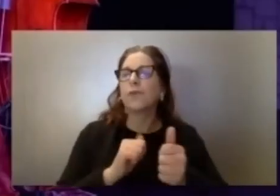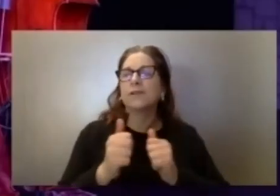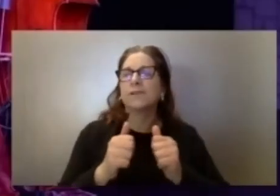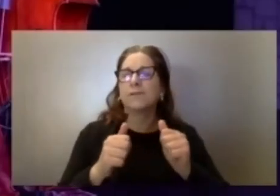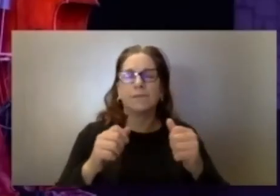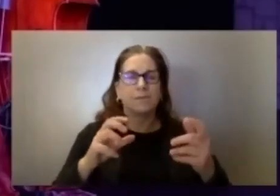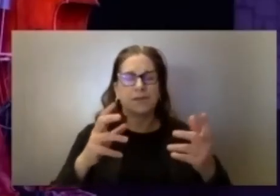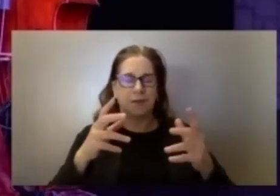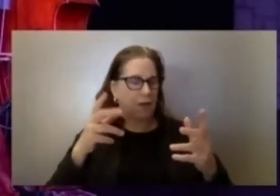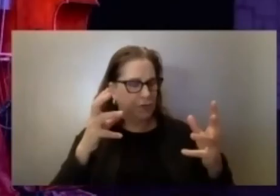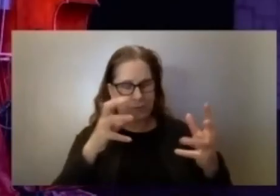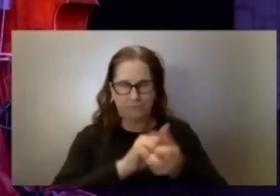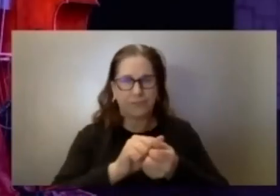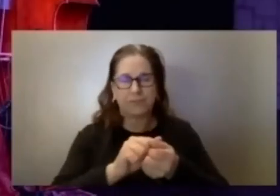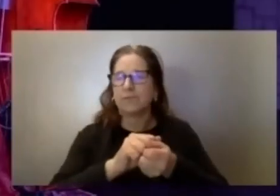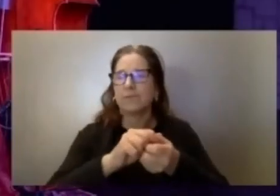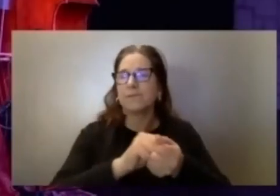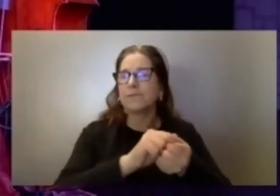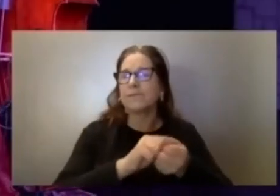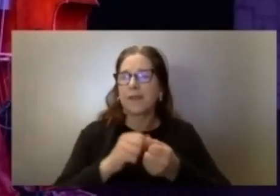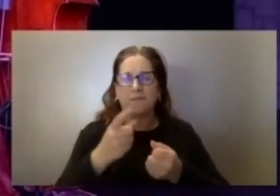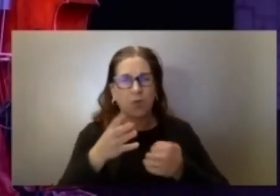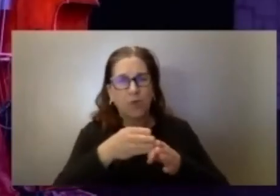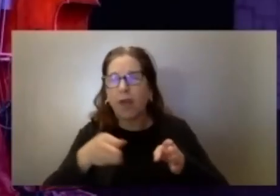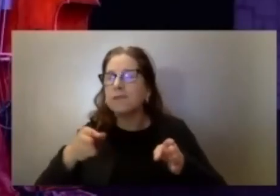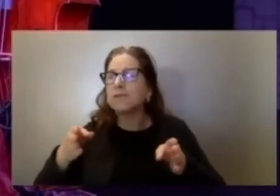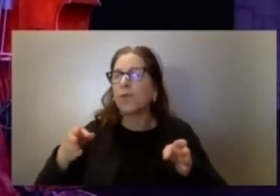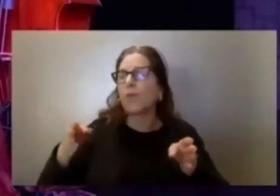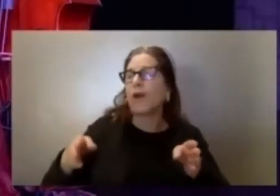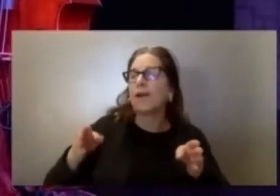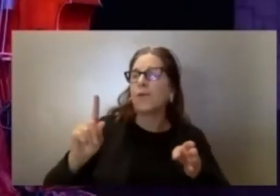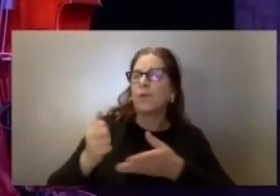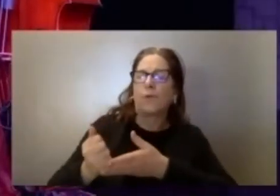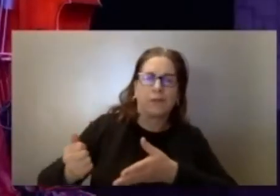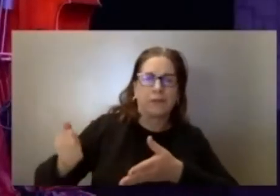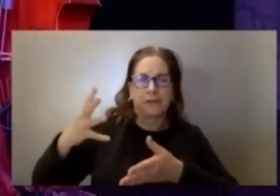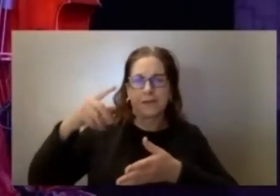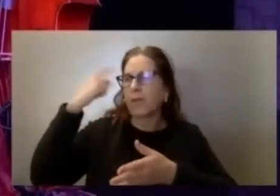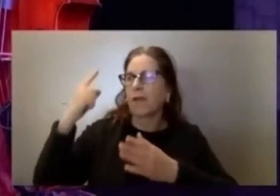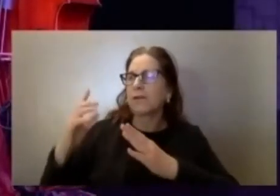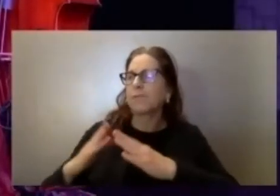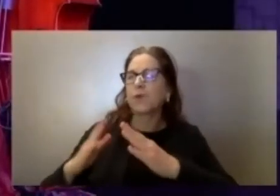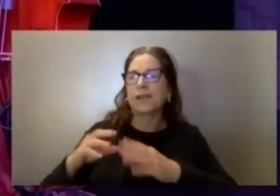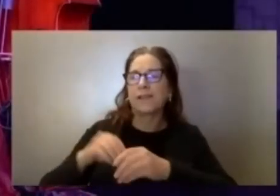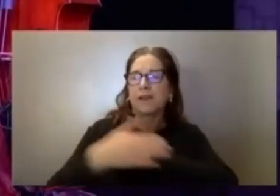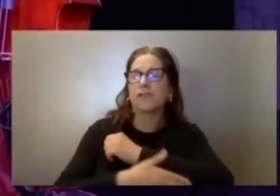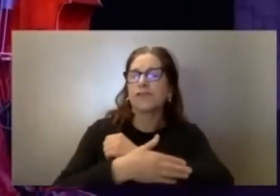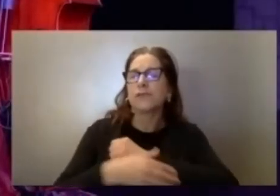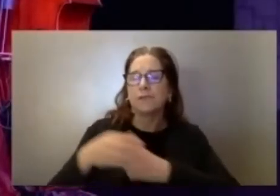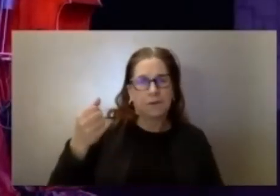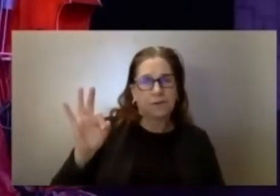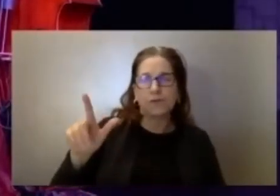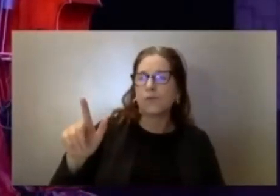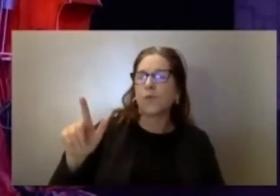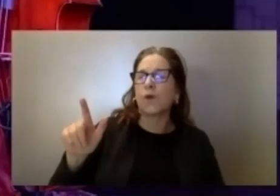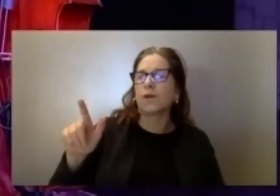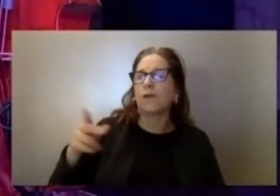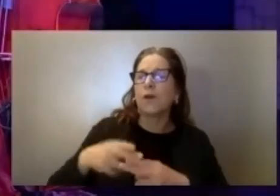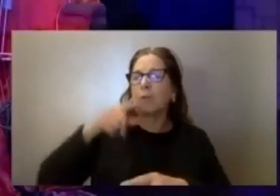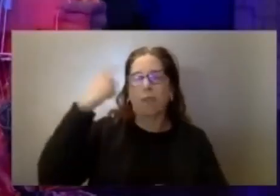where the wealthiest Black community in the country in 1921 called Black Wall Street was burned down and many killed by white